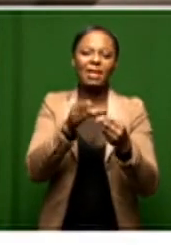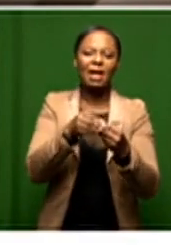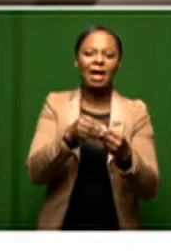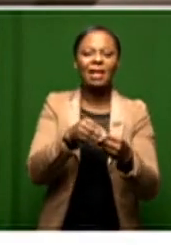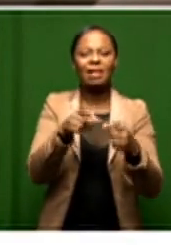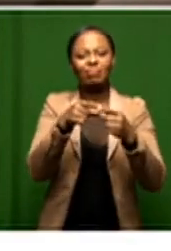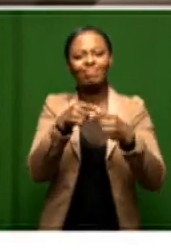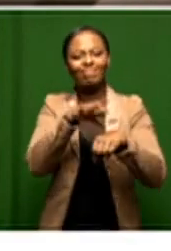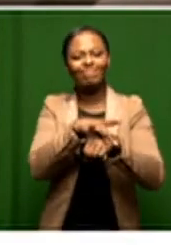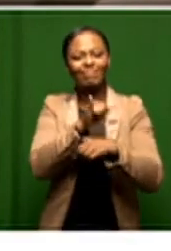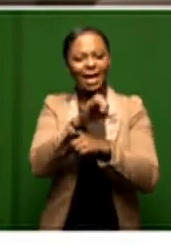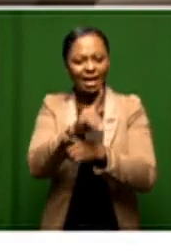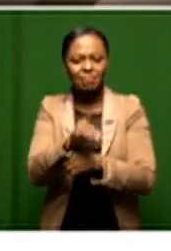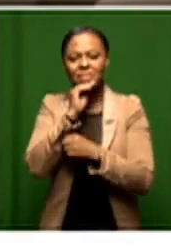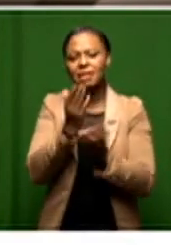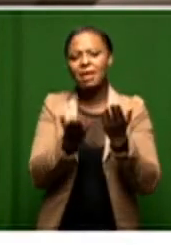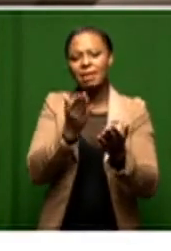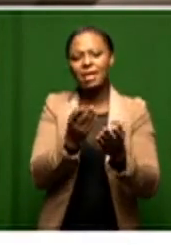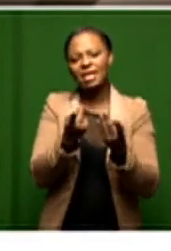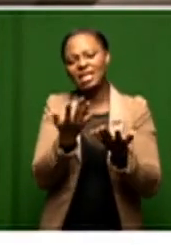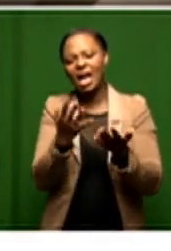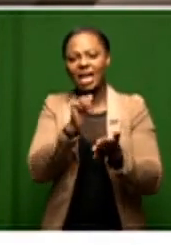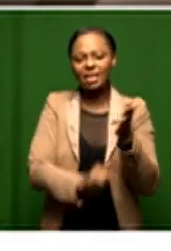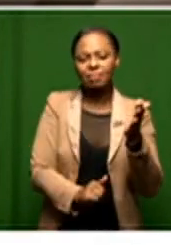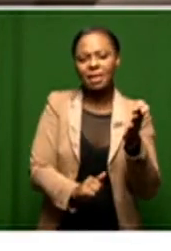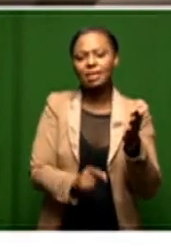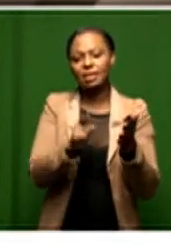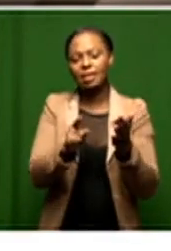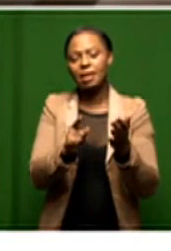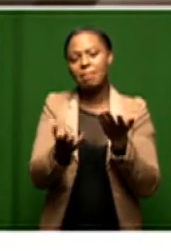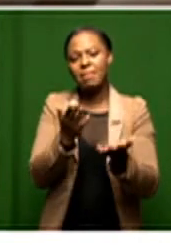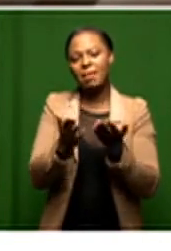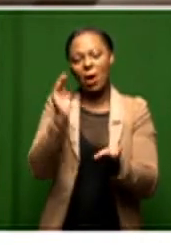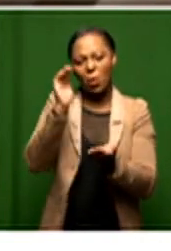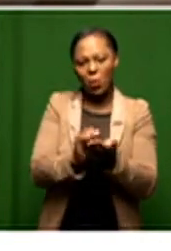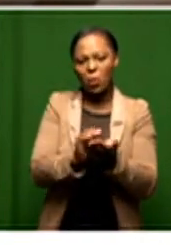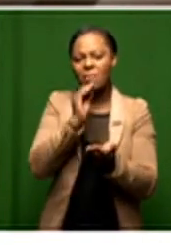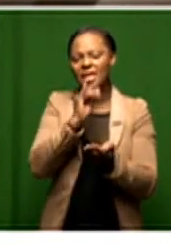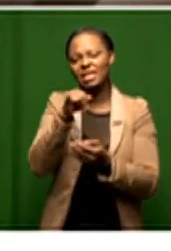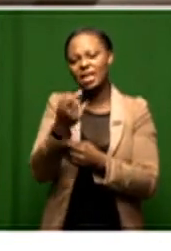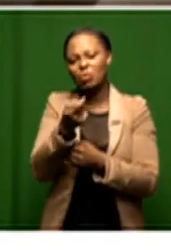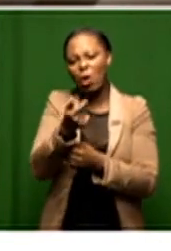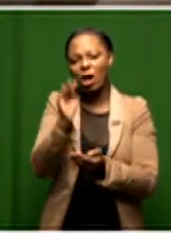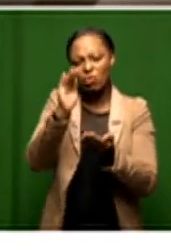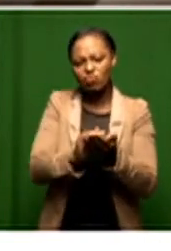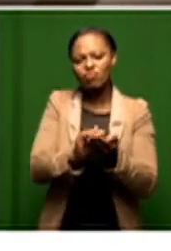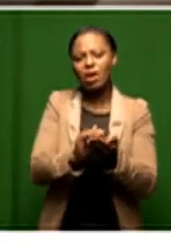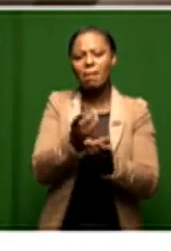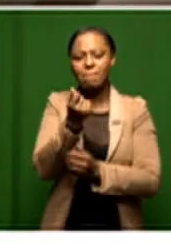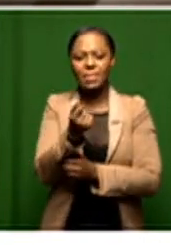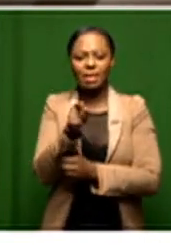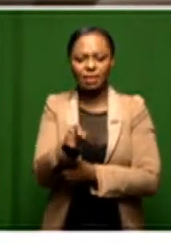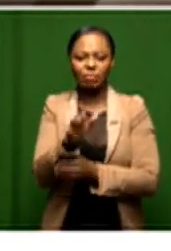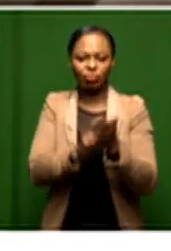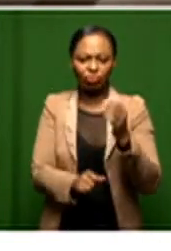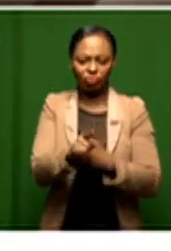does require some adjustment to members' contributions, it would be a very small adjustment, immaterial